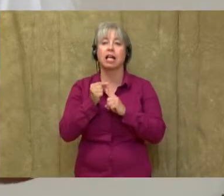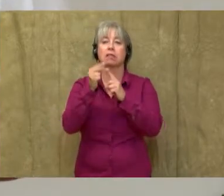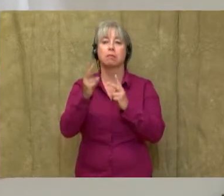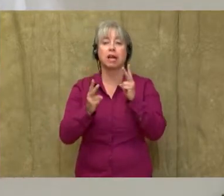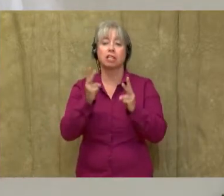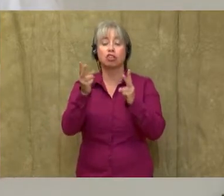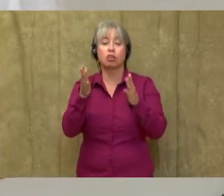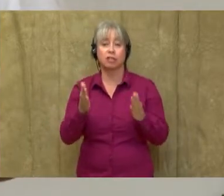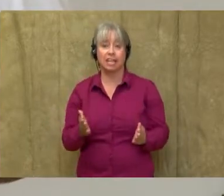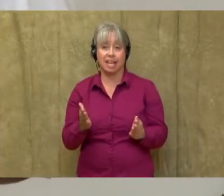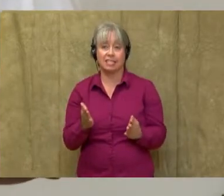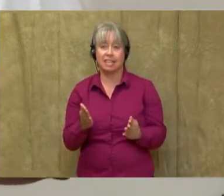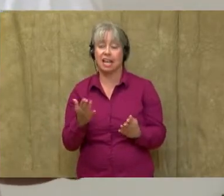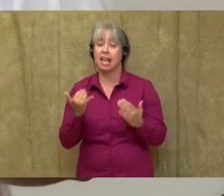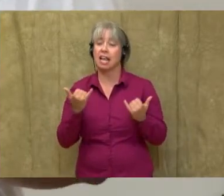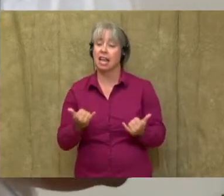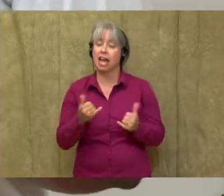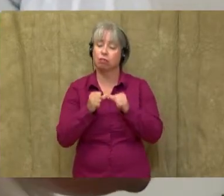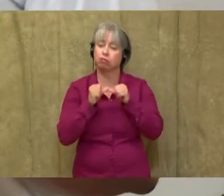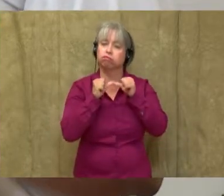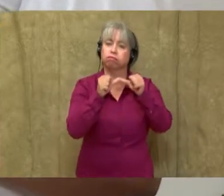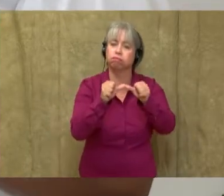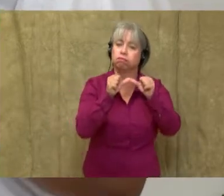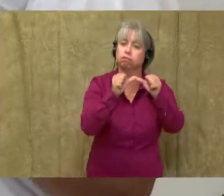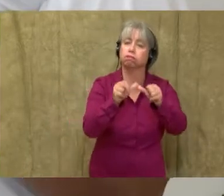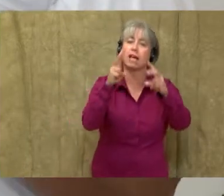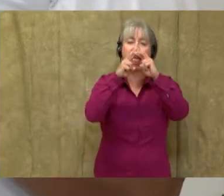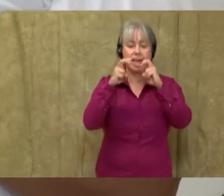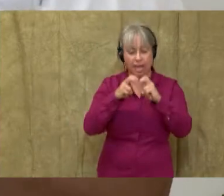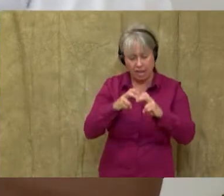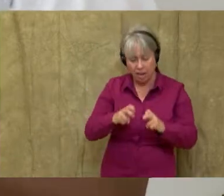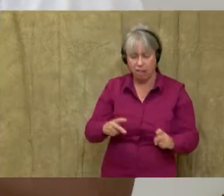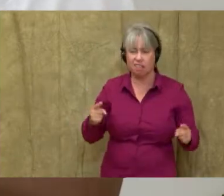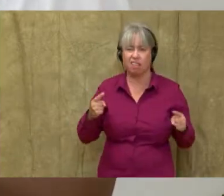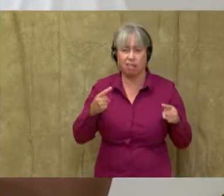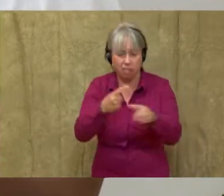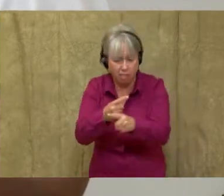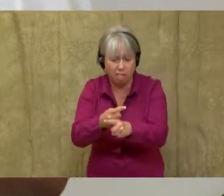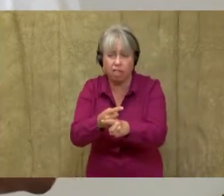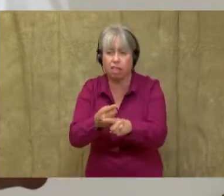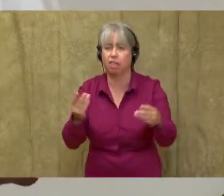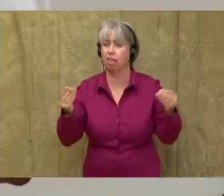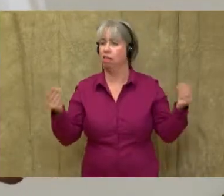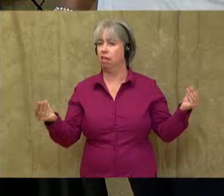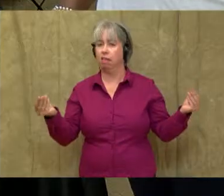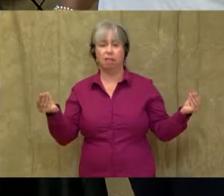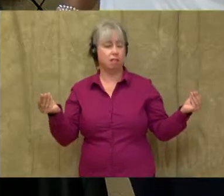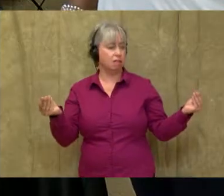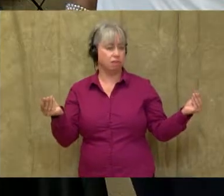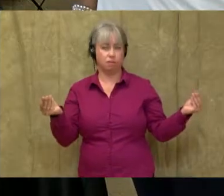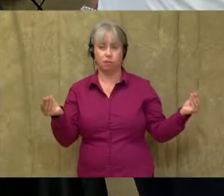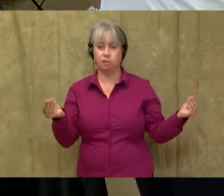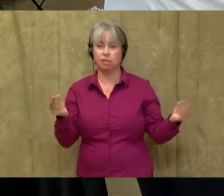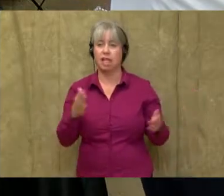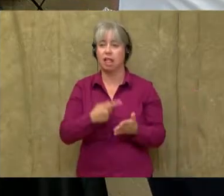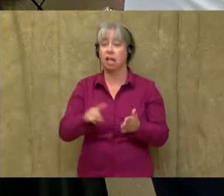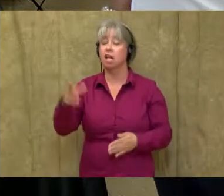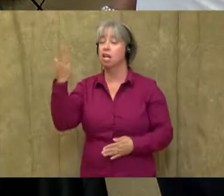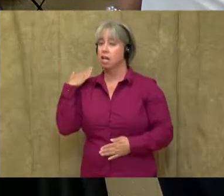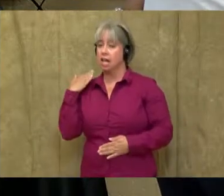talking about analyzing conflicting information. So last week, when we were looking at this, we were talking about the